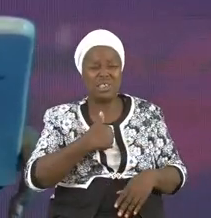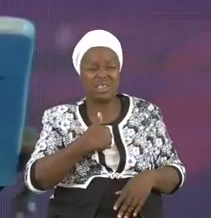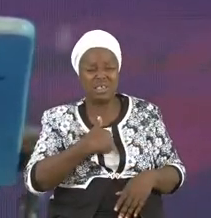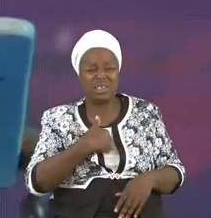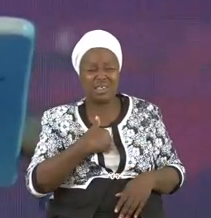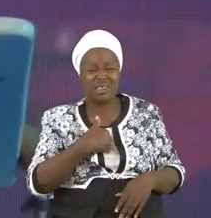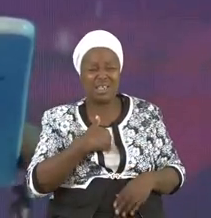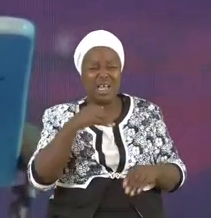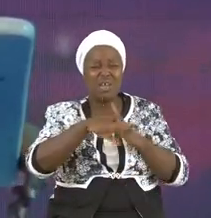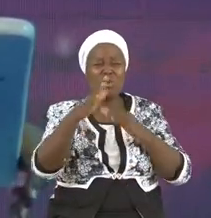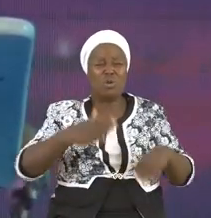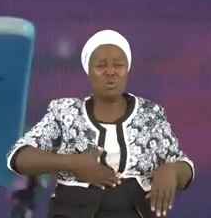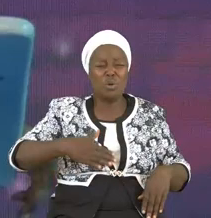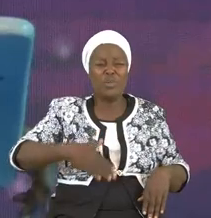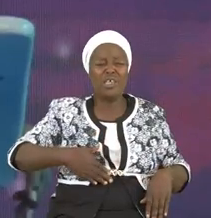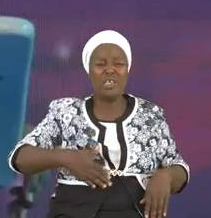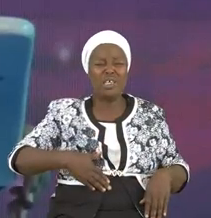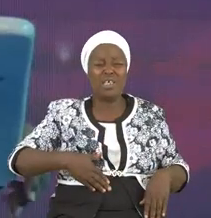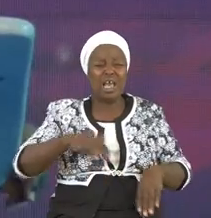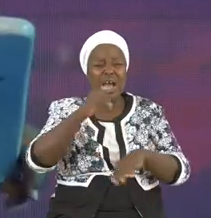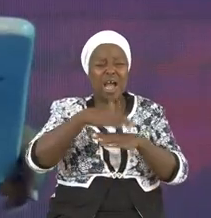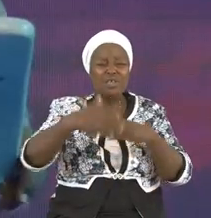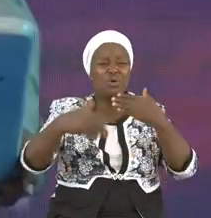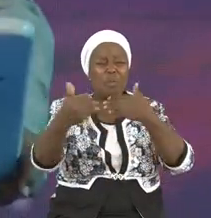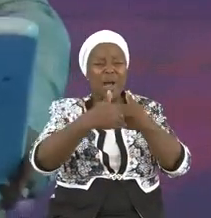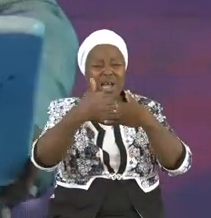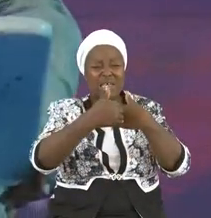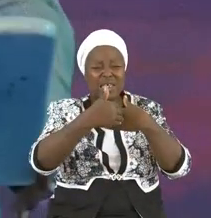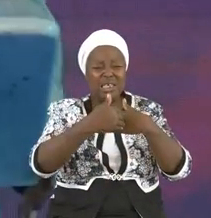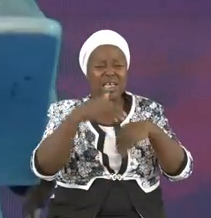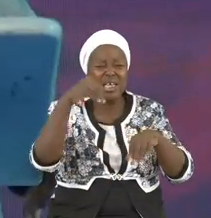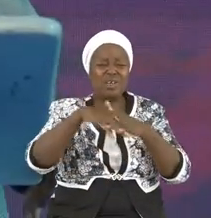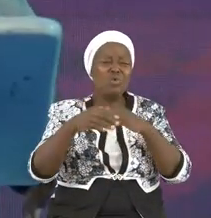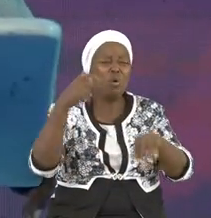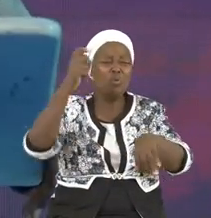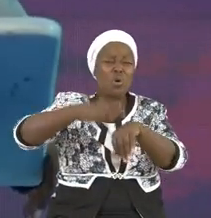tummy, at your back, in your bones,